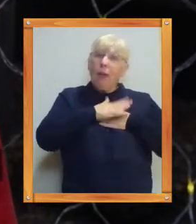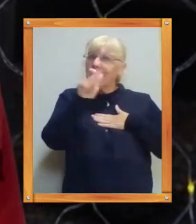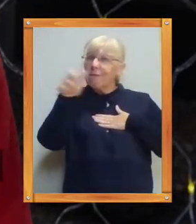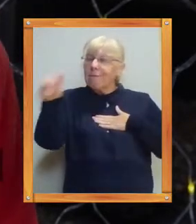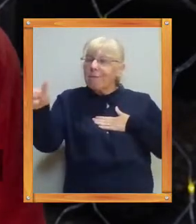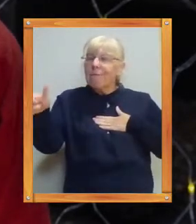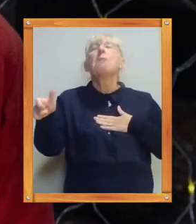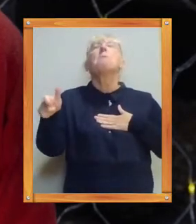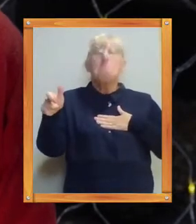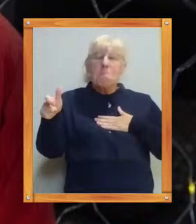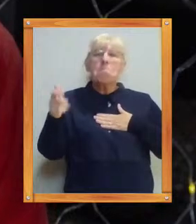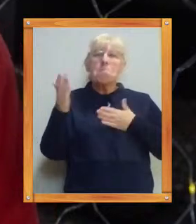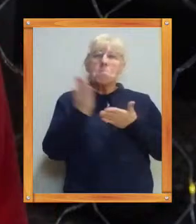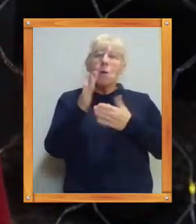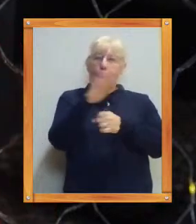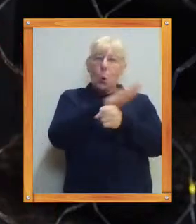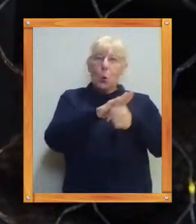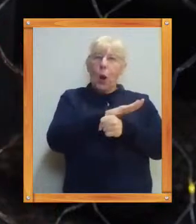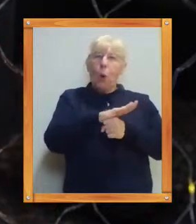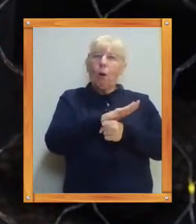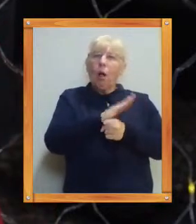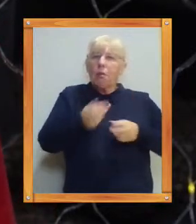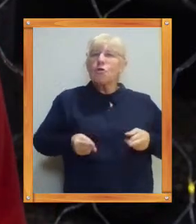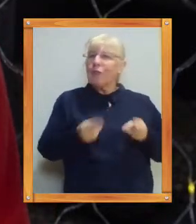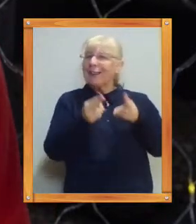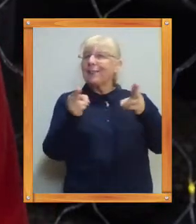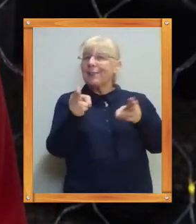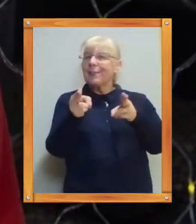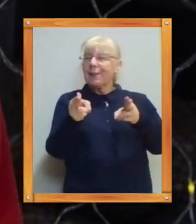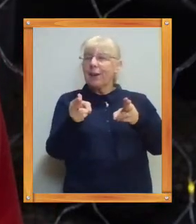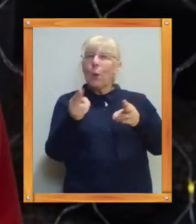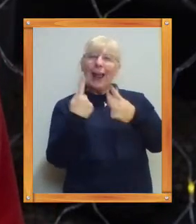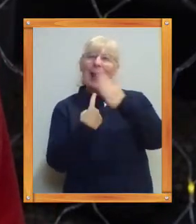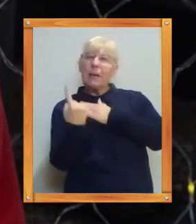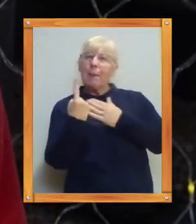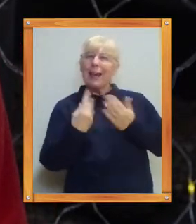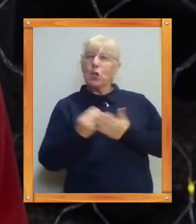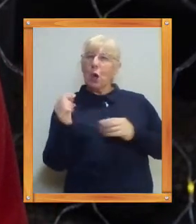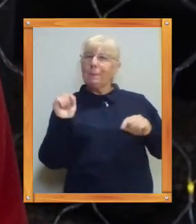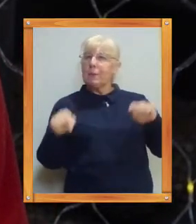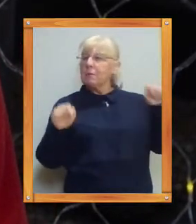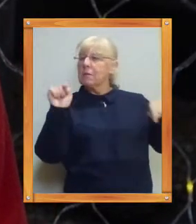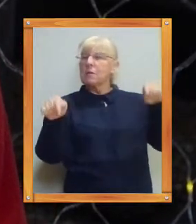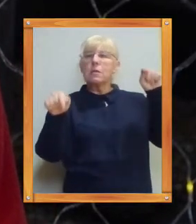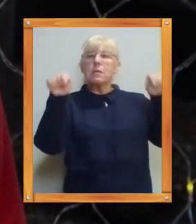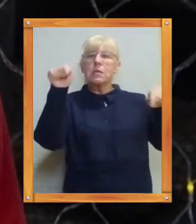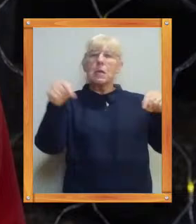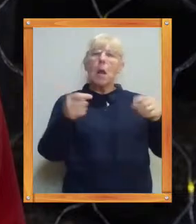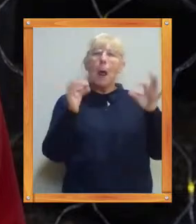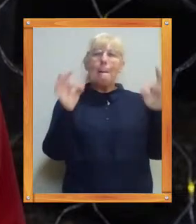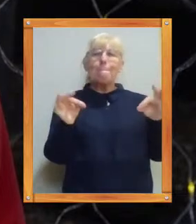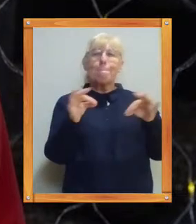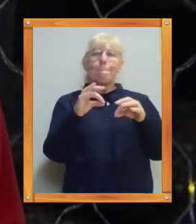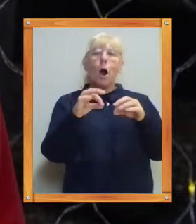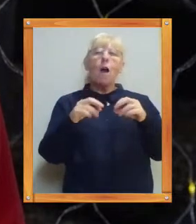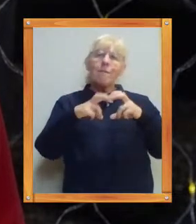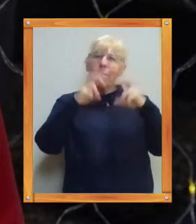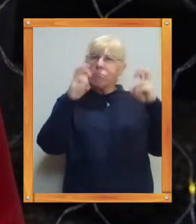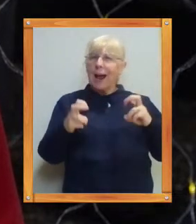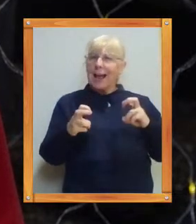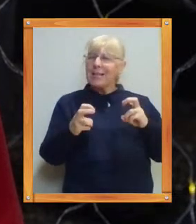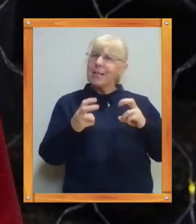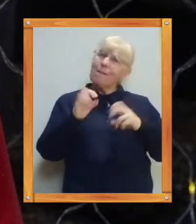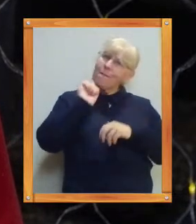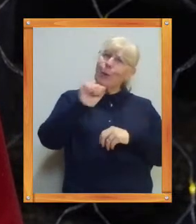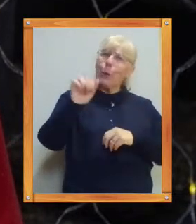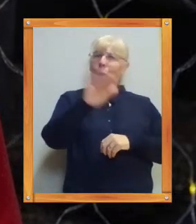independent shops and services with the perfect gift for every member of the family, so please support them when the